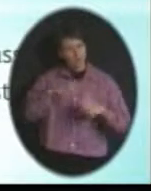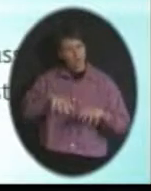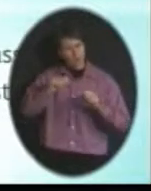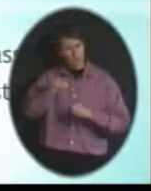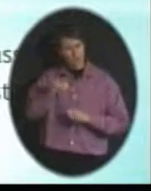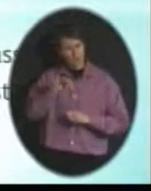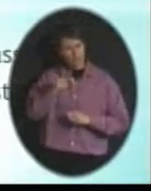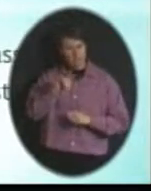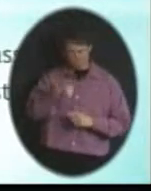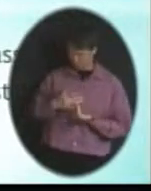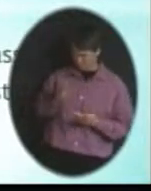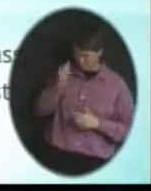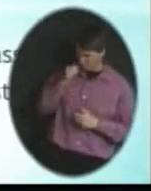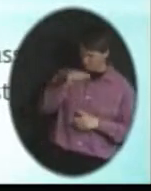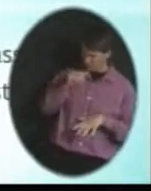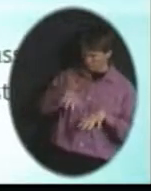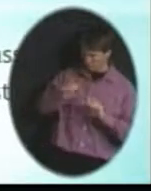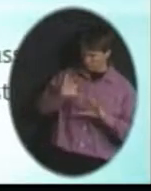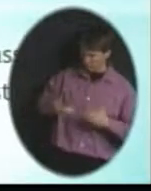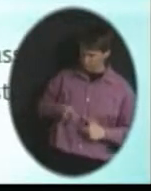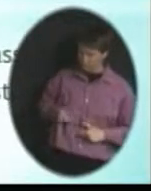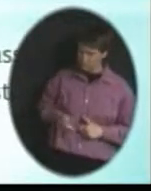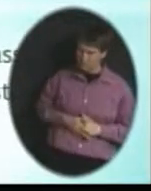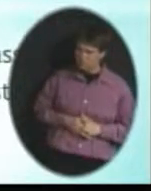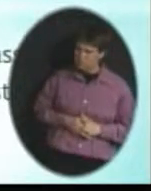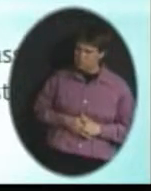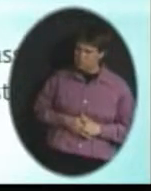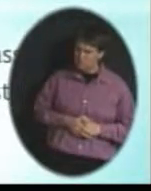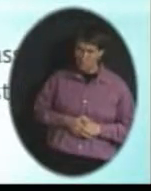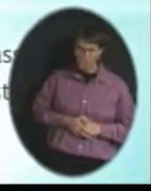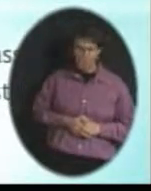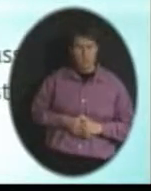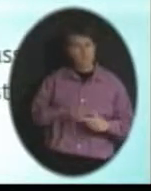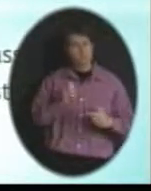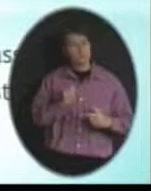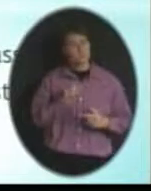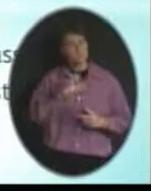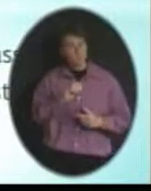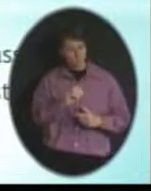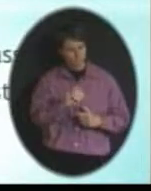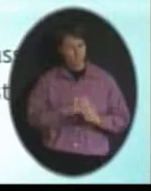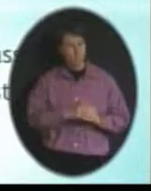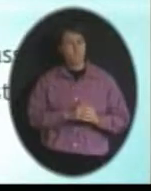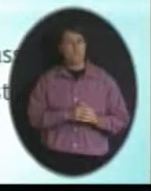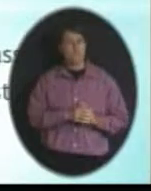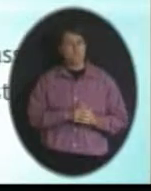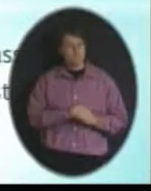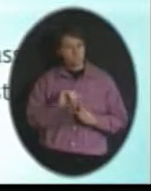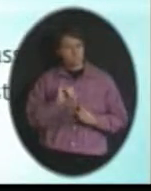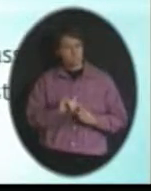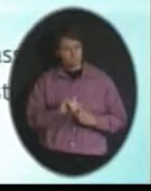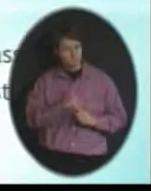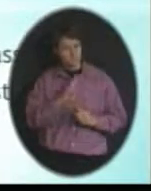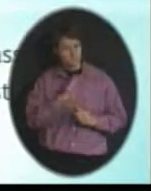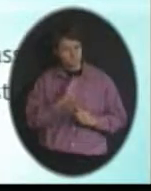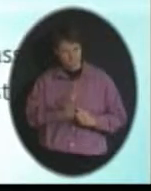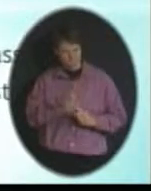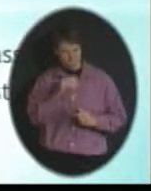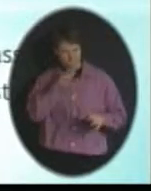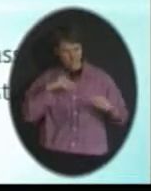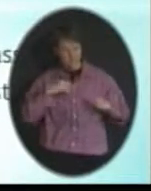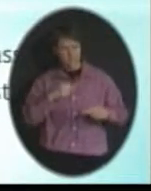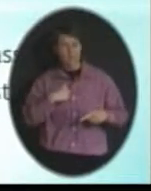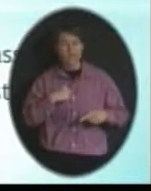he told me, girls don't take that class. And so with that, I ended up that, okay, I didn't take that answer. I followed up and I asked a